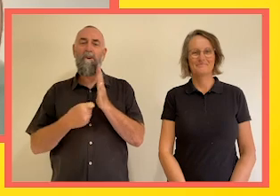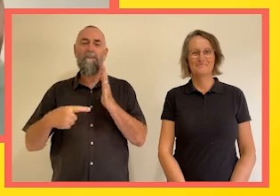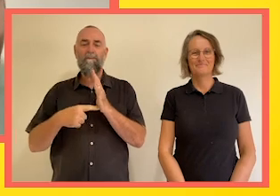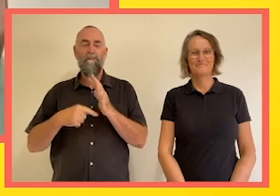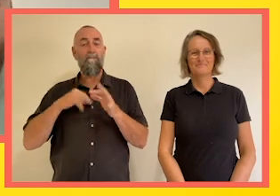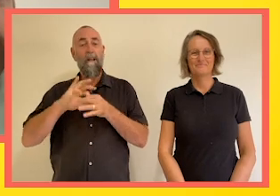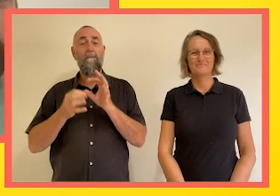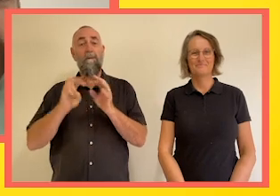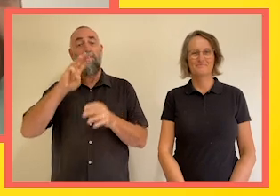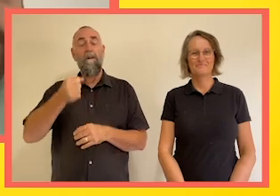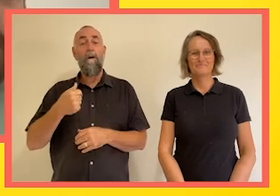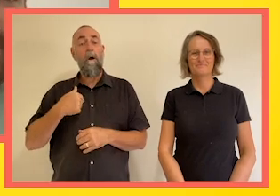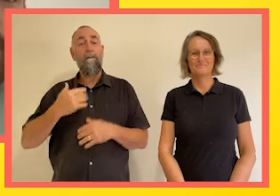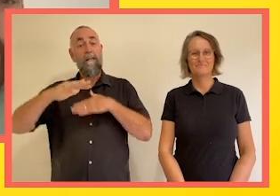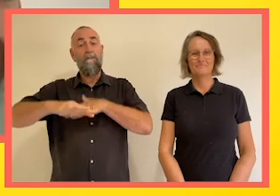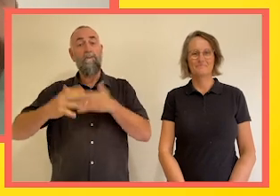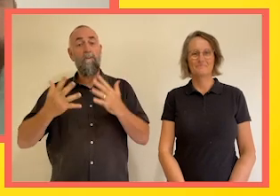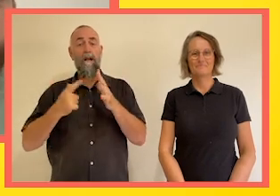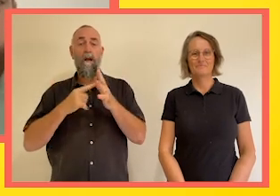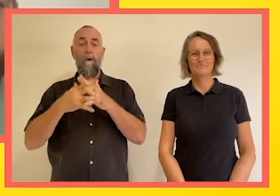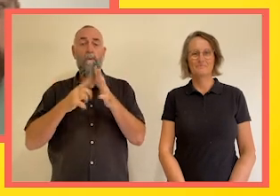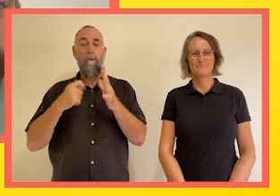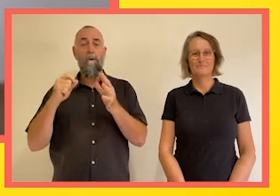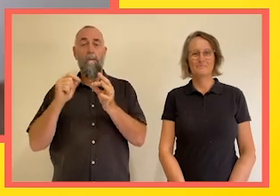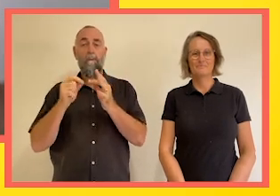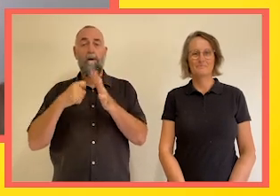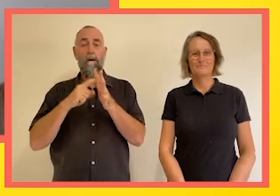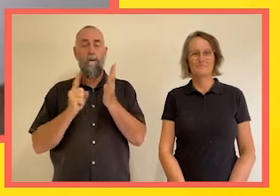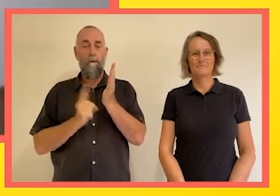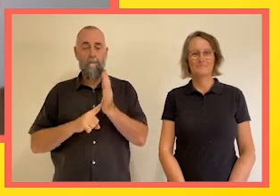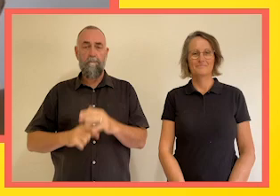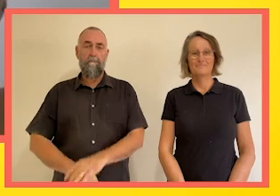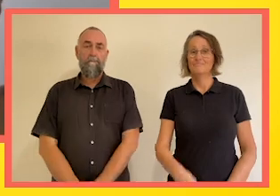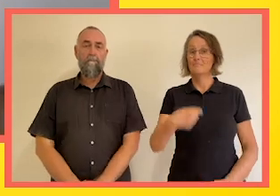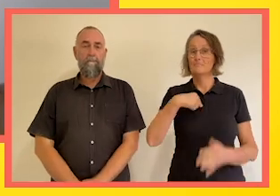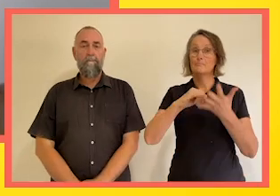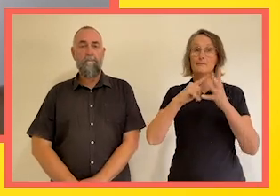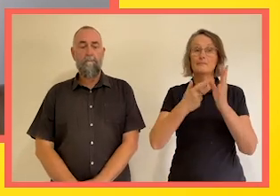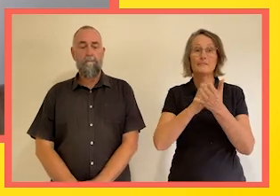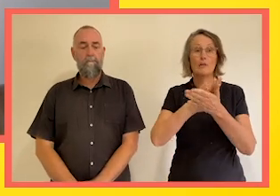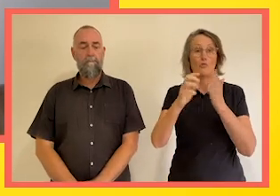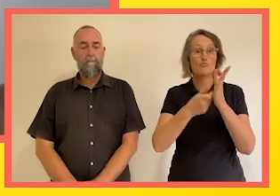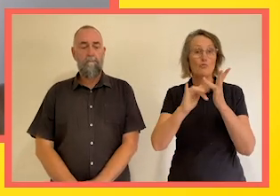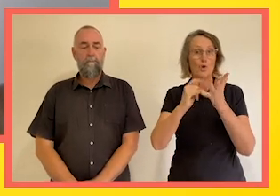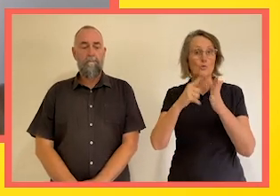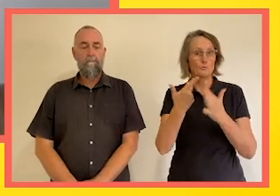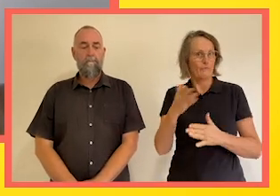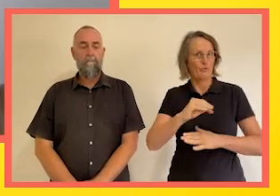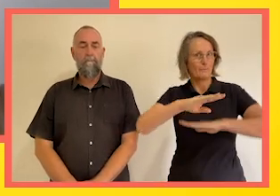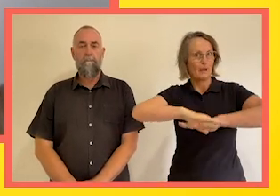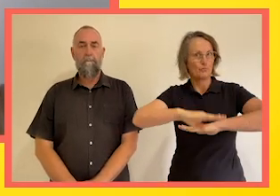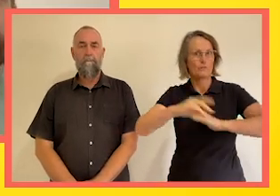Hi, I'm Kurt Fearnley, Paralympian, and I'm coming to you from a Wabakal country. I'm Paralympian Sarah Rose. I'm broadcasting from Guringai